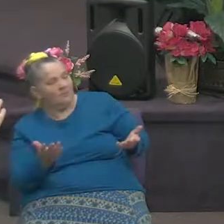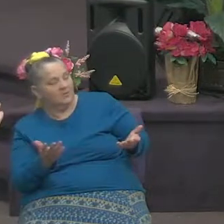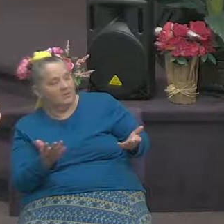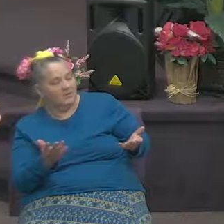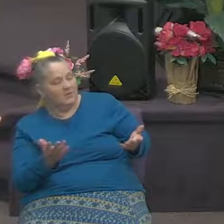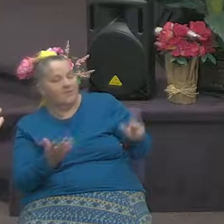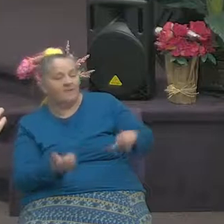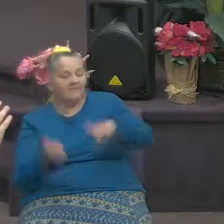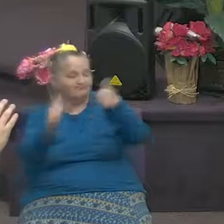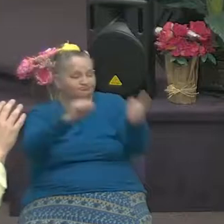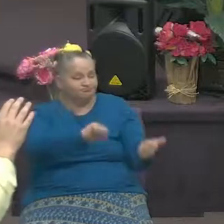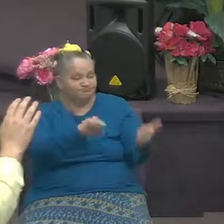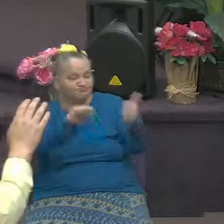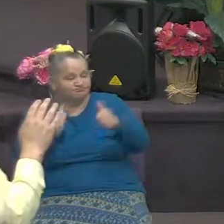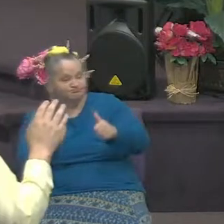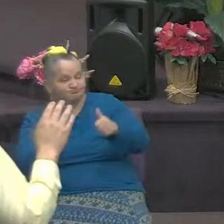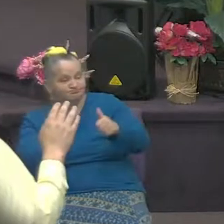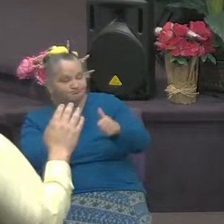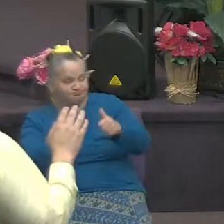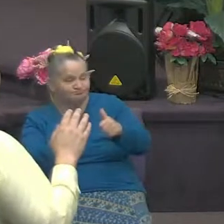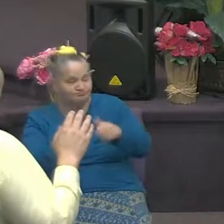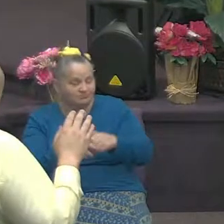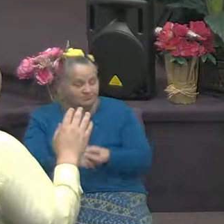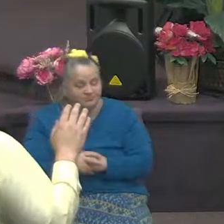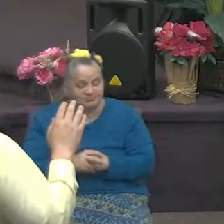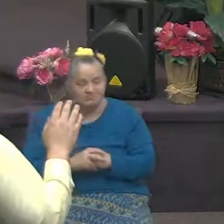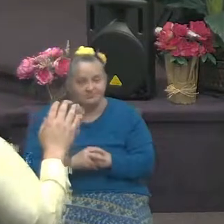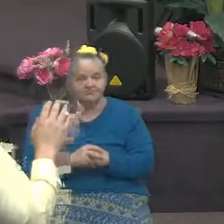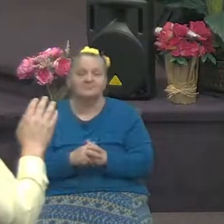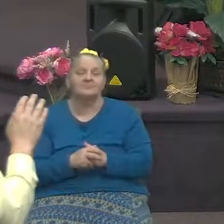You've got to get buried in it.